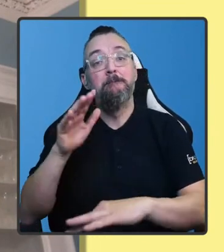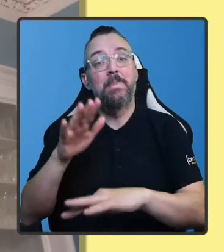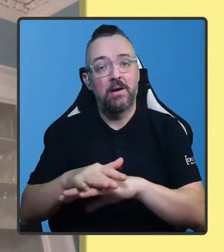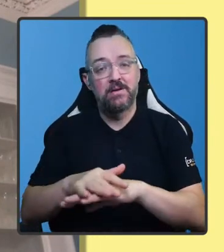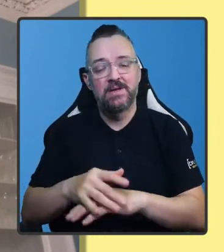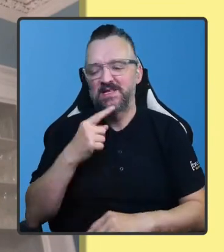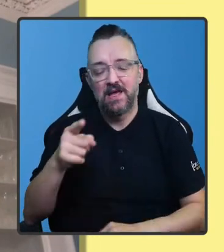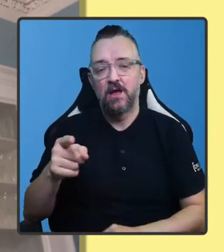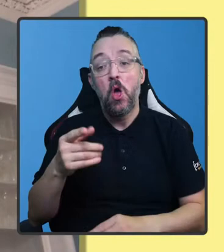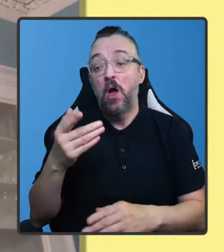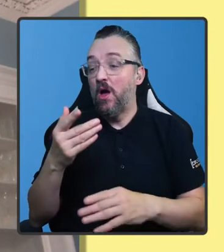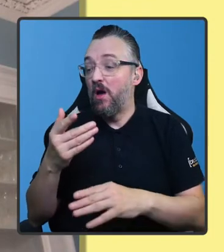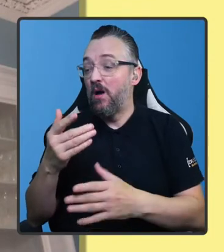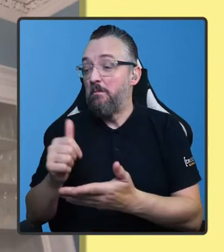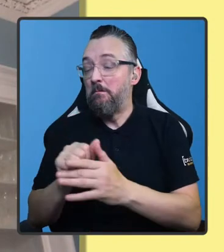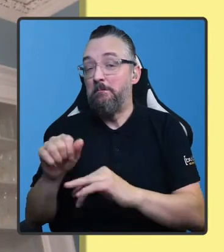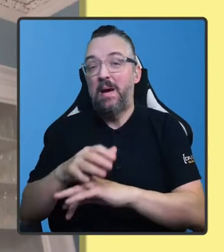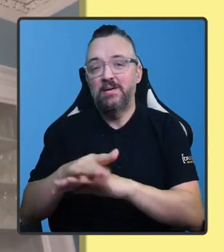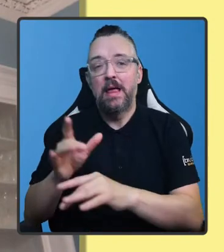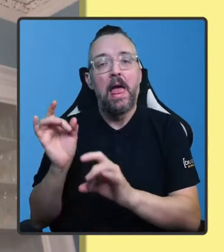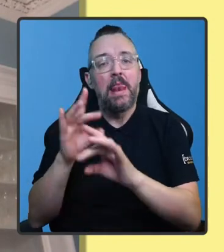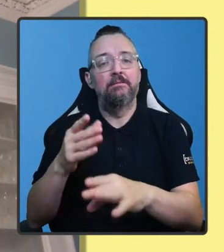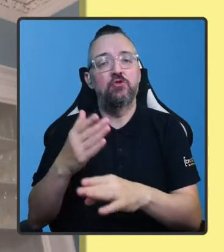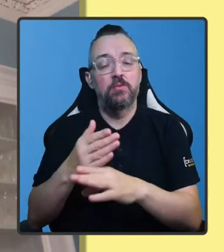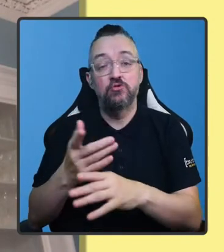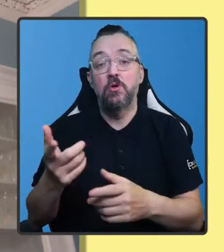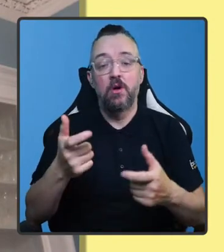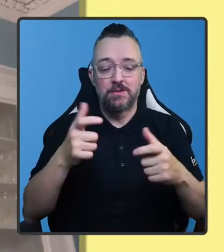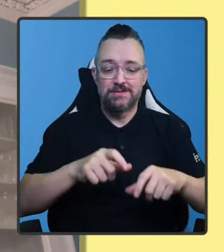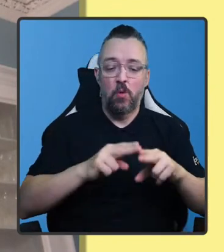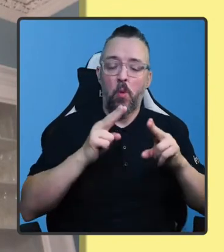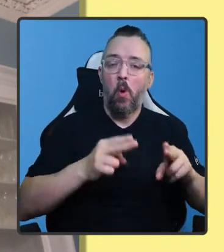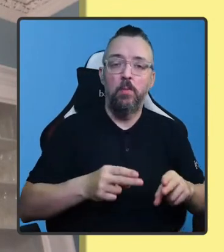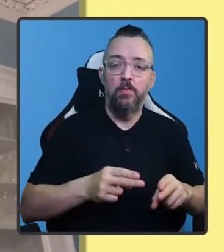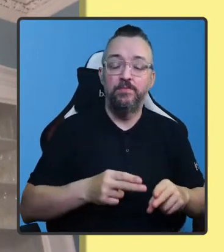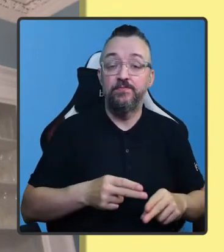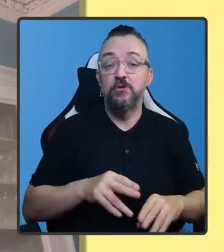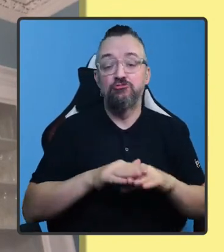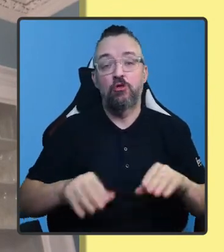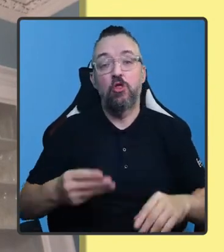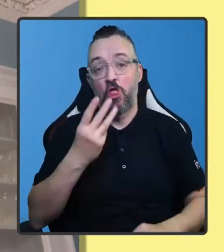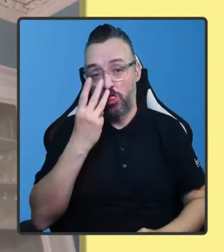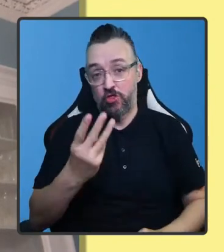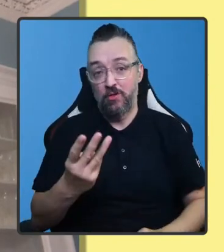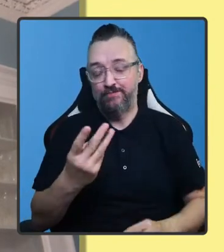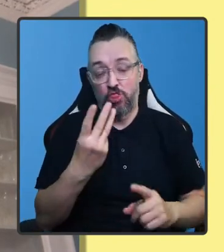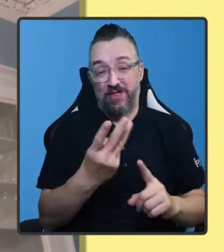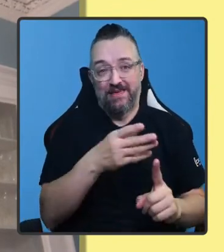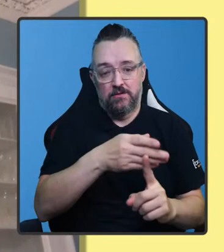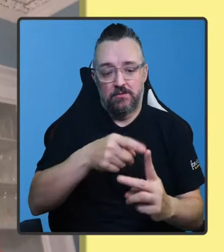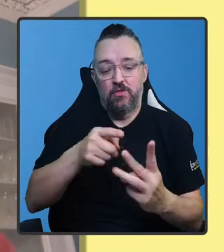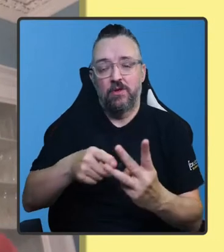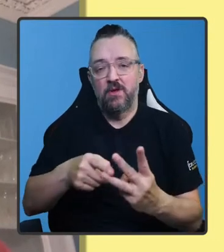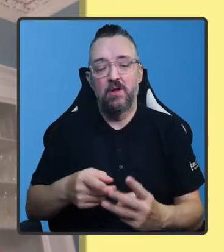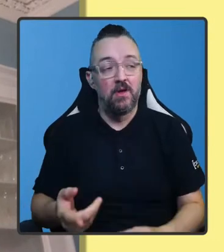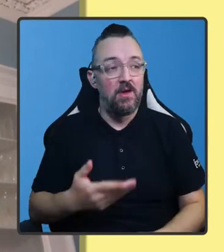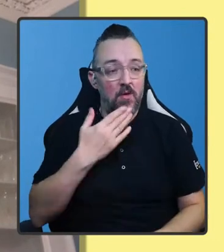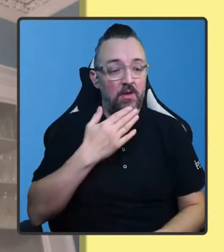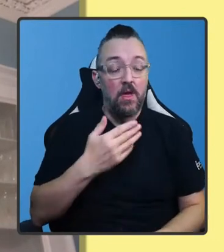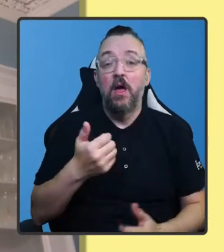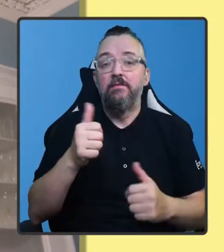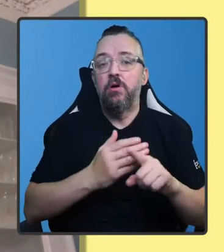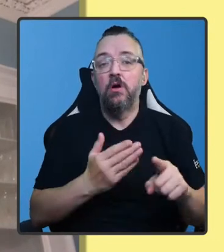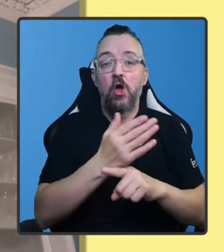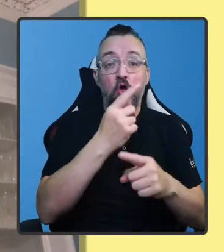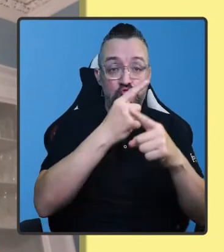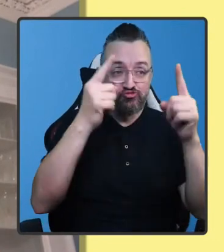her job. And she then stayed home with three children. She was still bored, so did eventually go to university study when I was